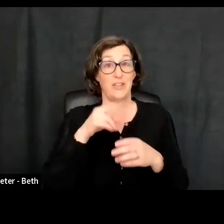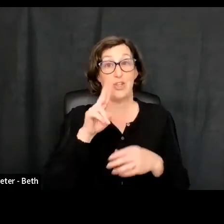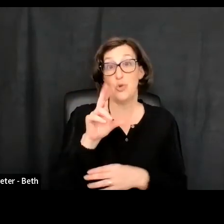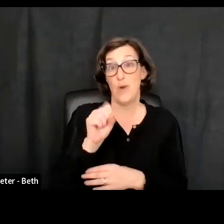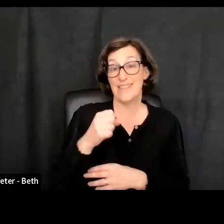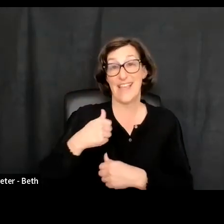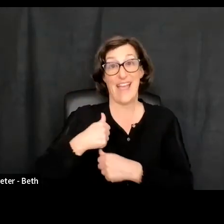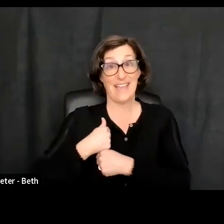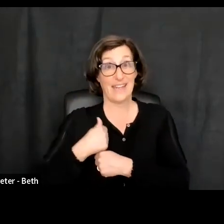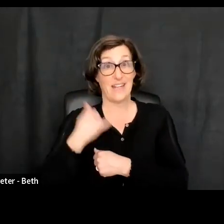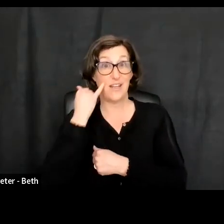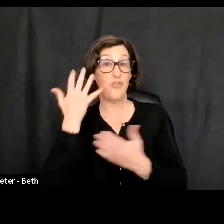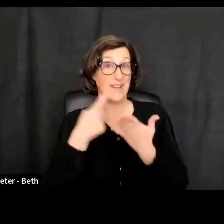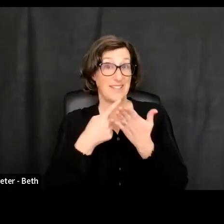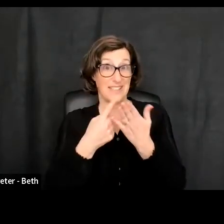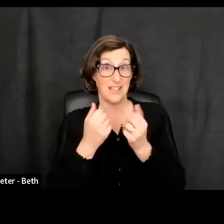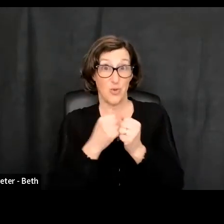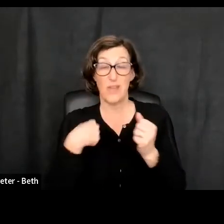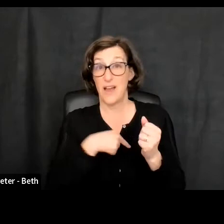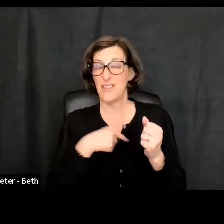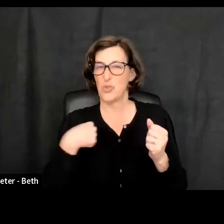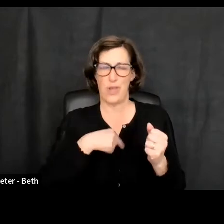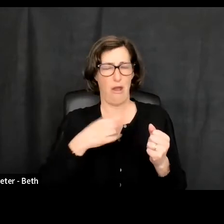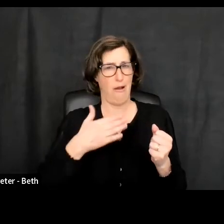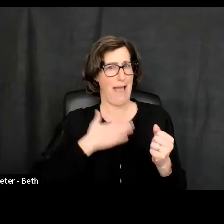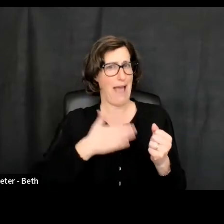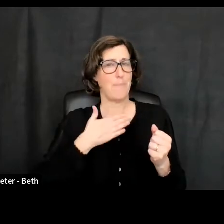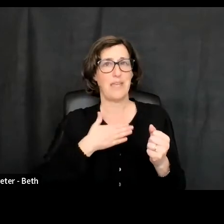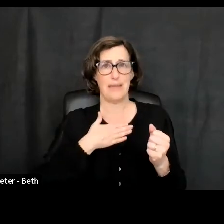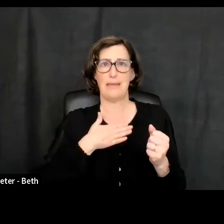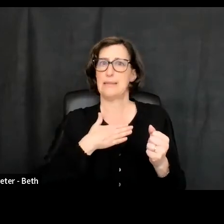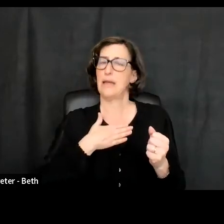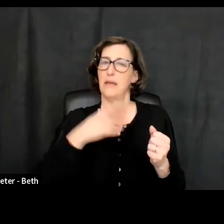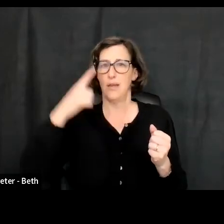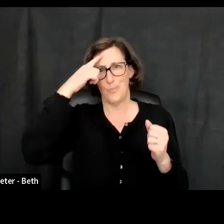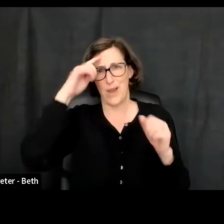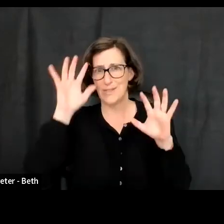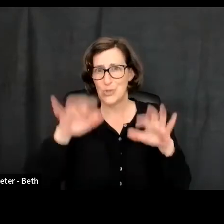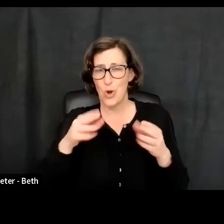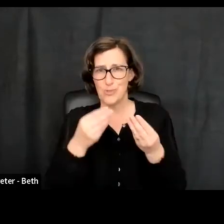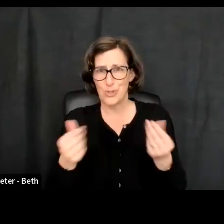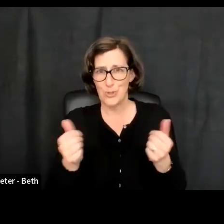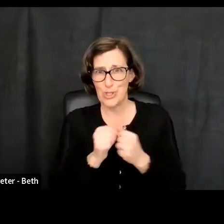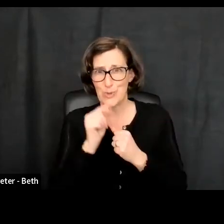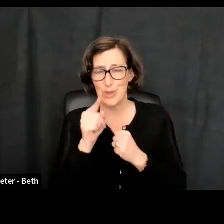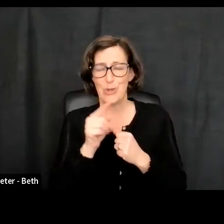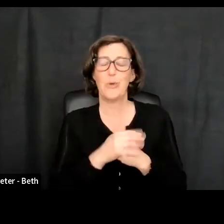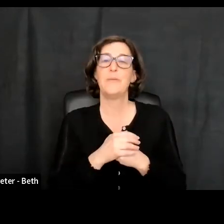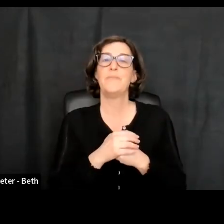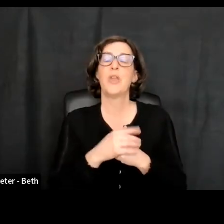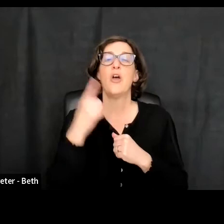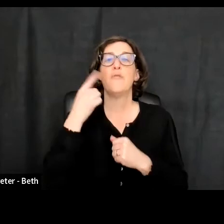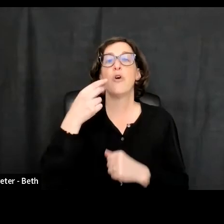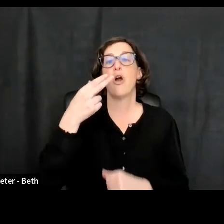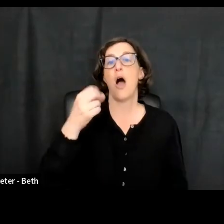Canada who want to talk to us about it, we are happy to brainstorm solutions with you. But in the terms of the